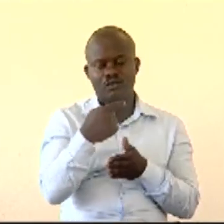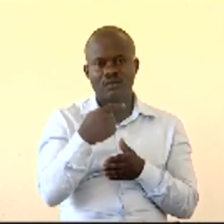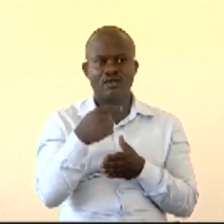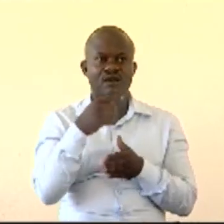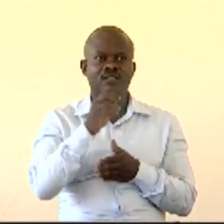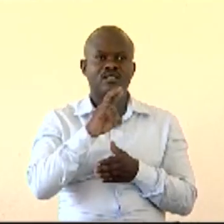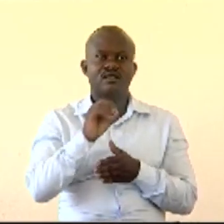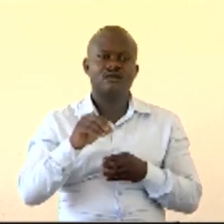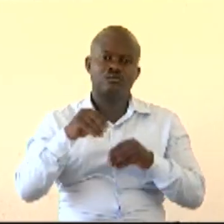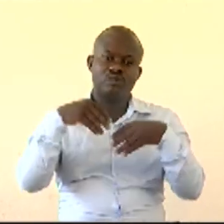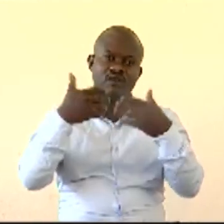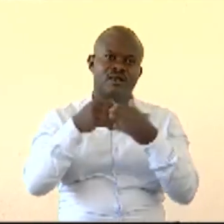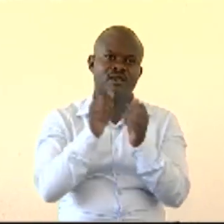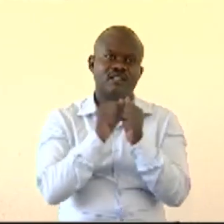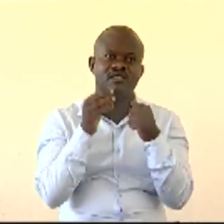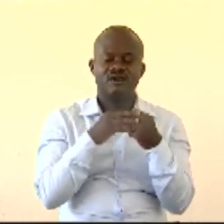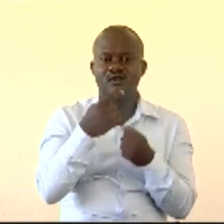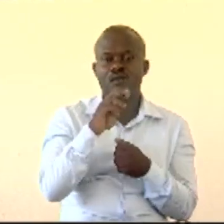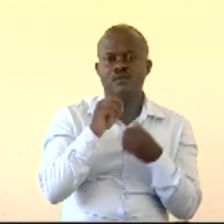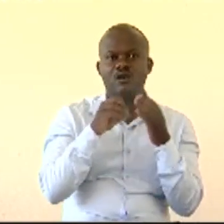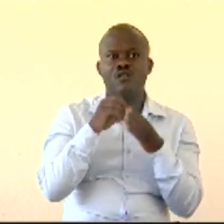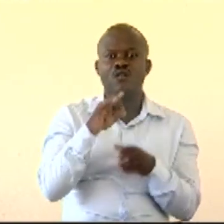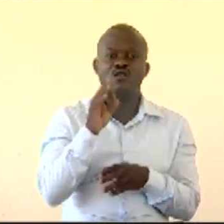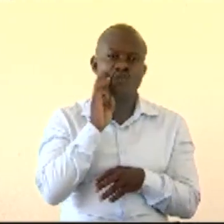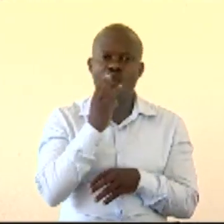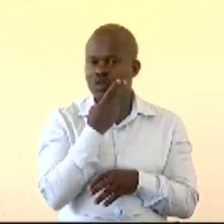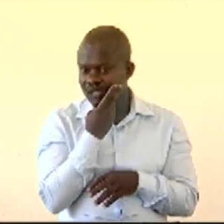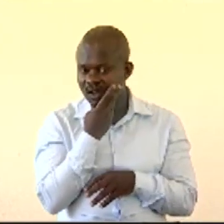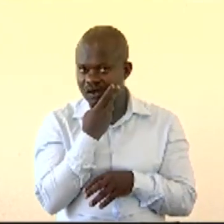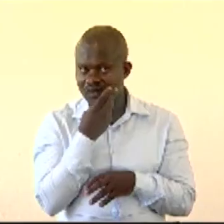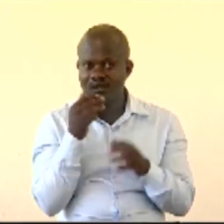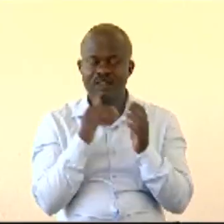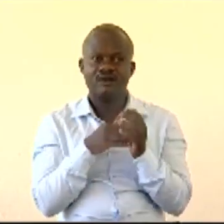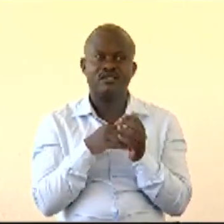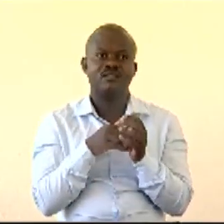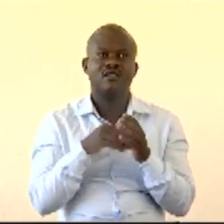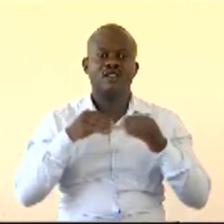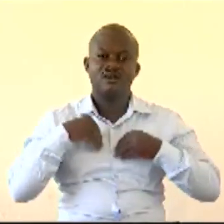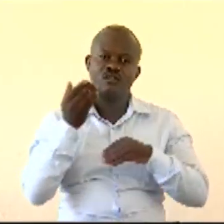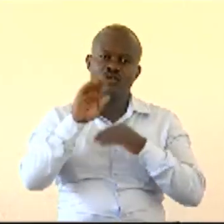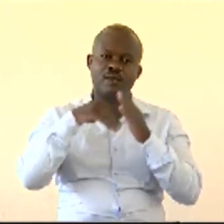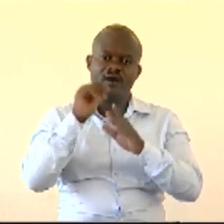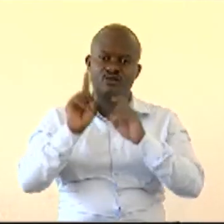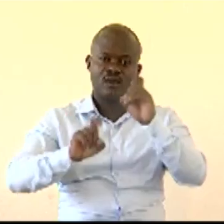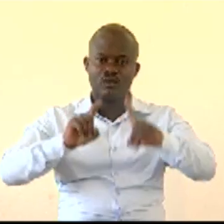hydrogen produce 18 grams of water. And let's go back to the question.